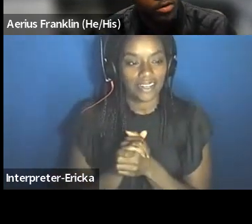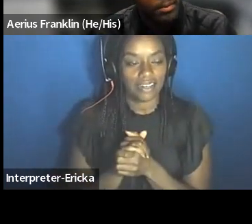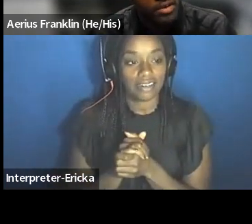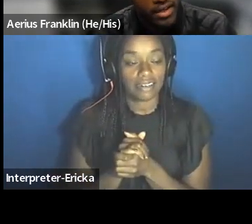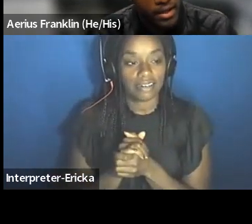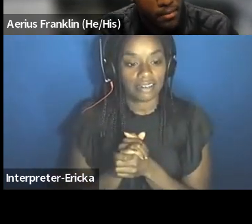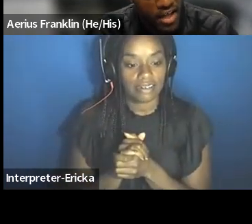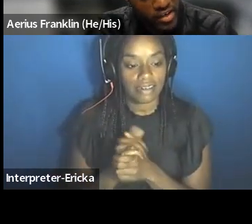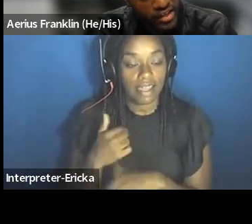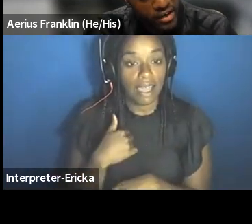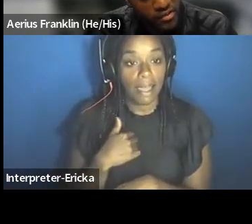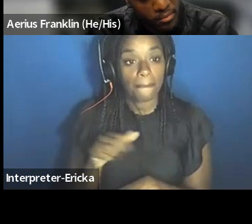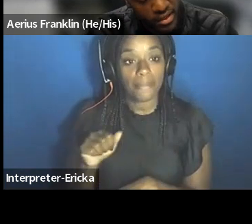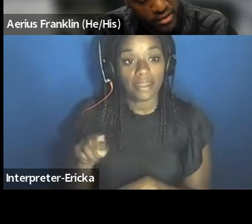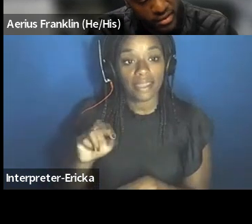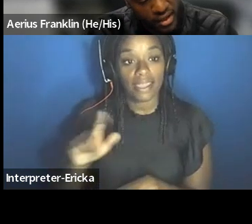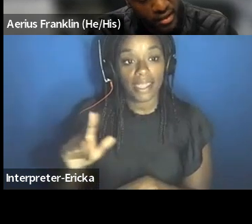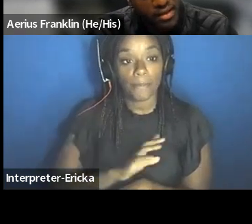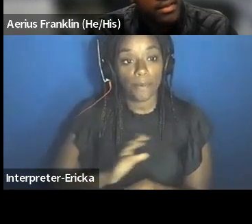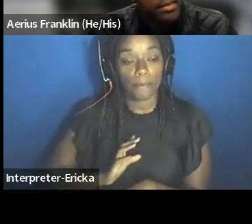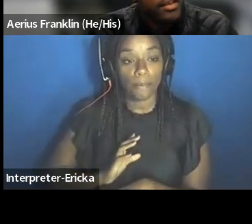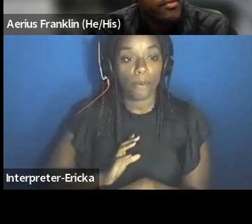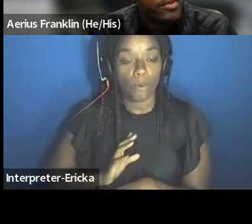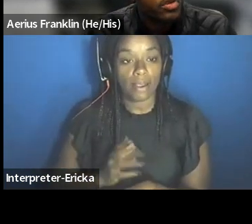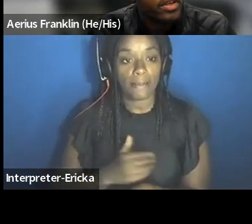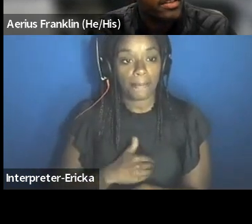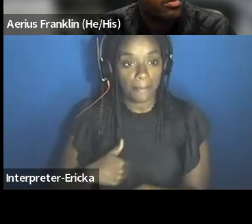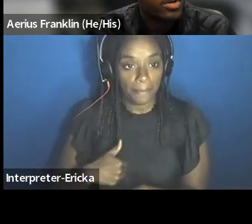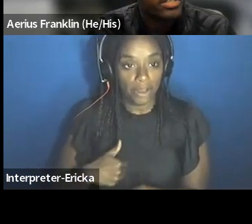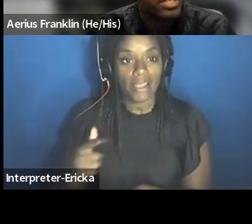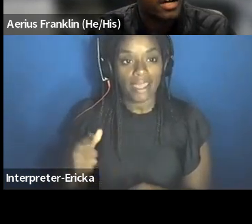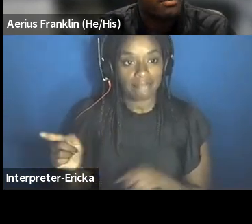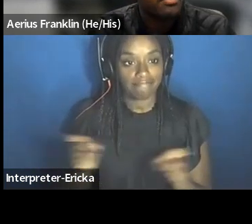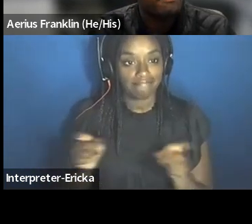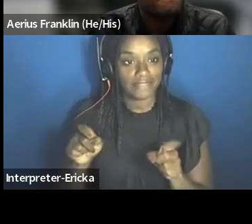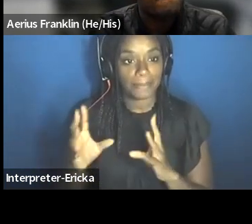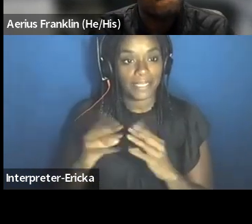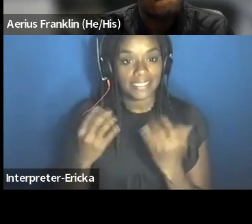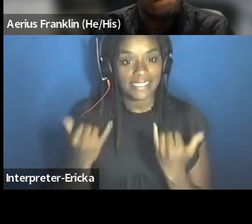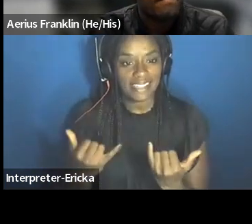I'm an April board member and a moderator of the meeting today. Thank you for joining the workshop,